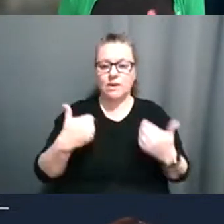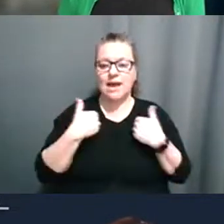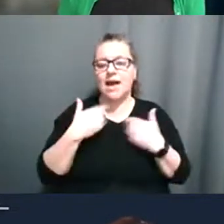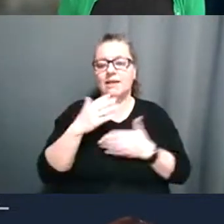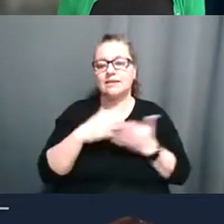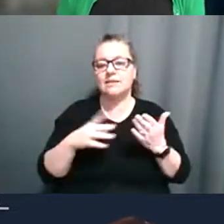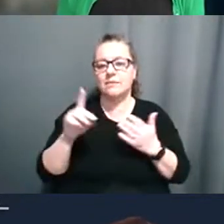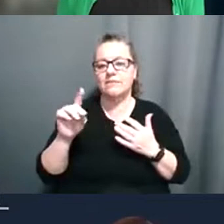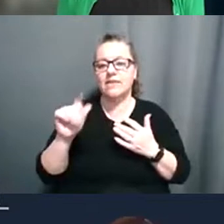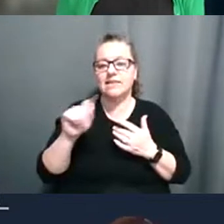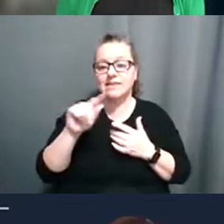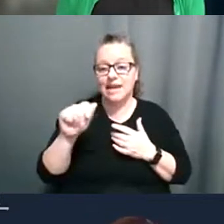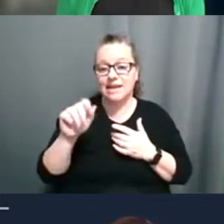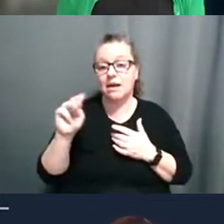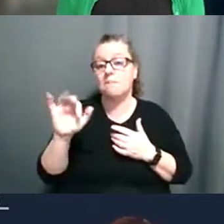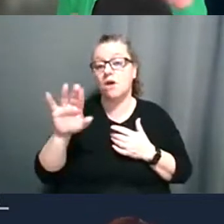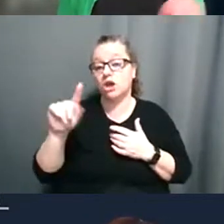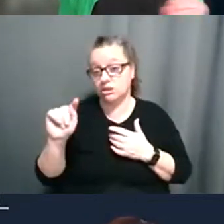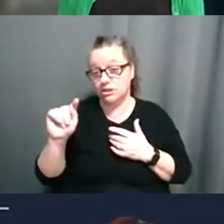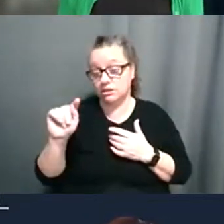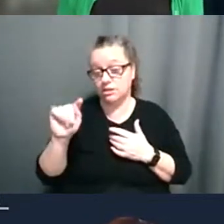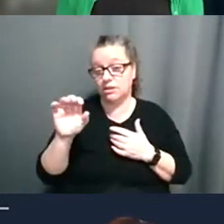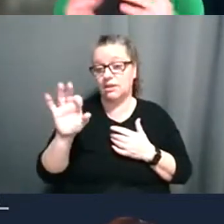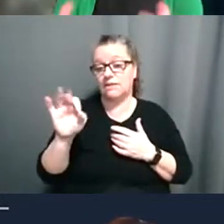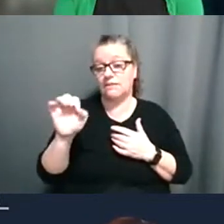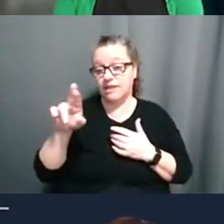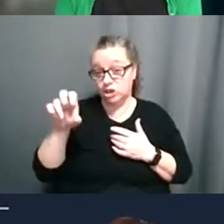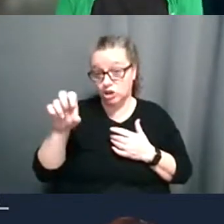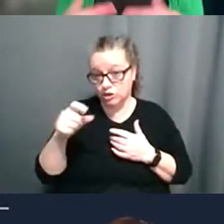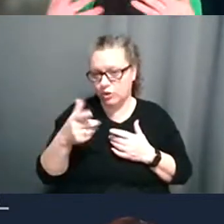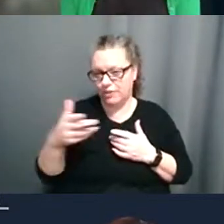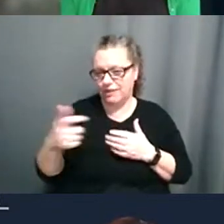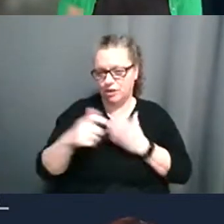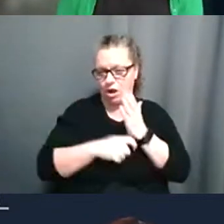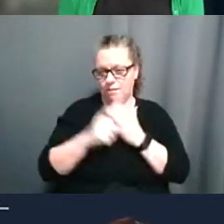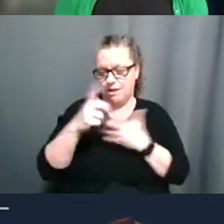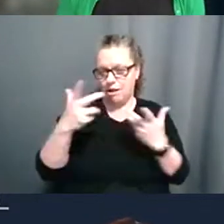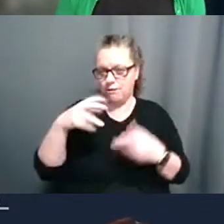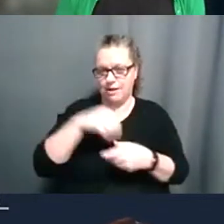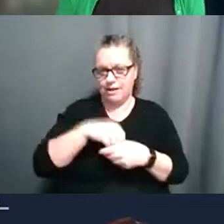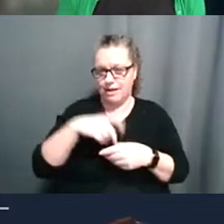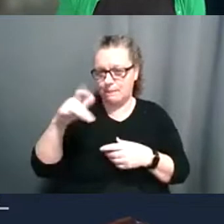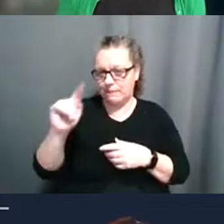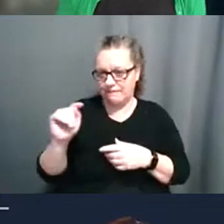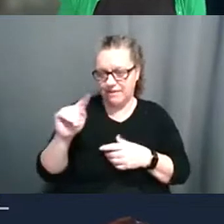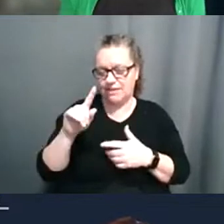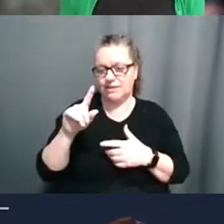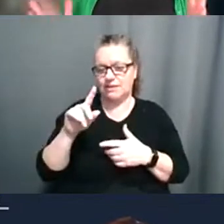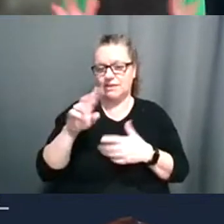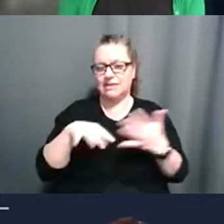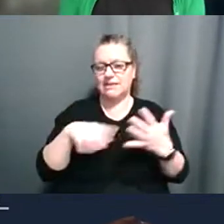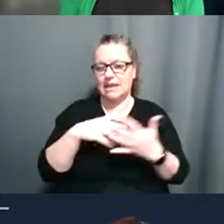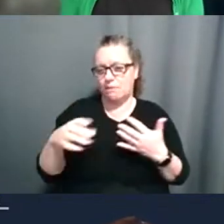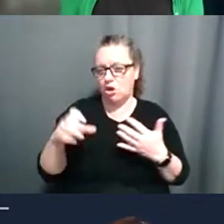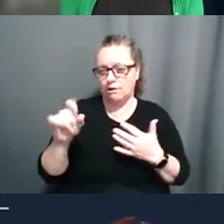data mart features that we have, where things are automated and already in a pivot table style format. And